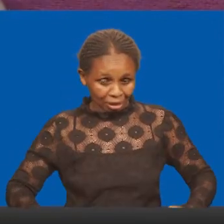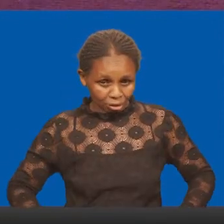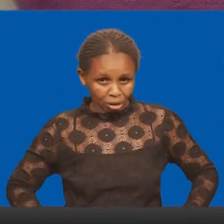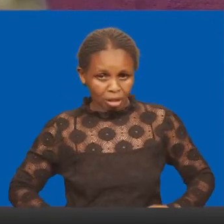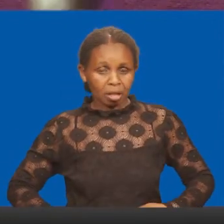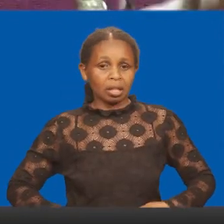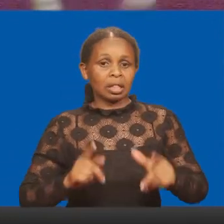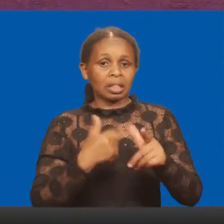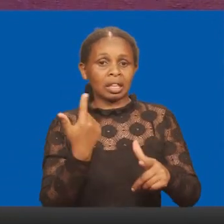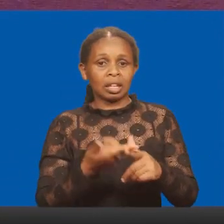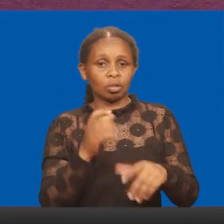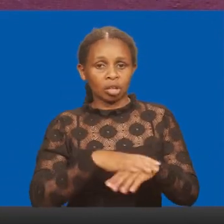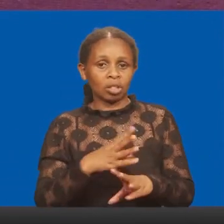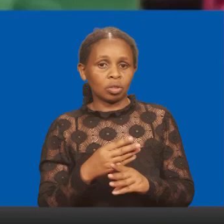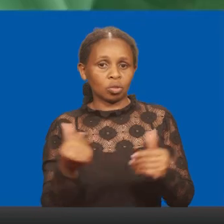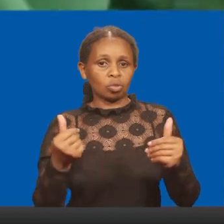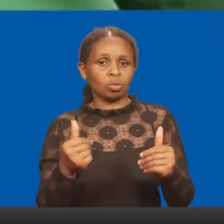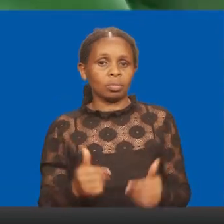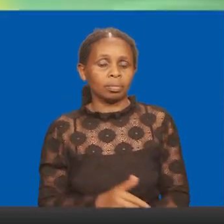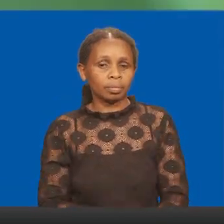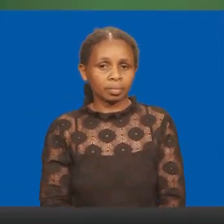to get out of your own head and just go out there.